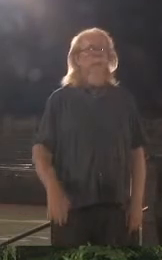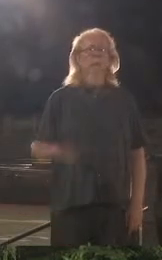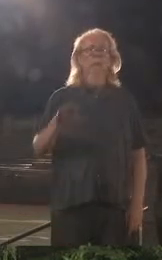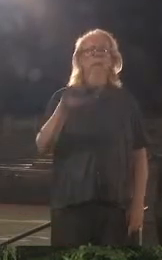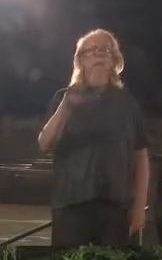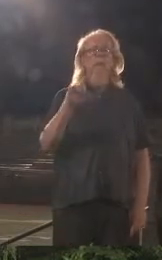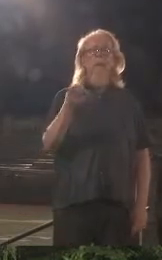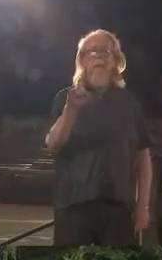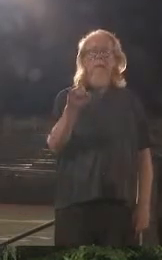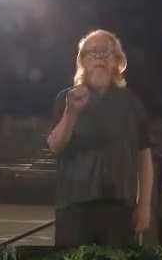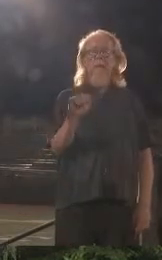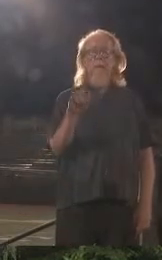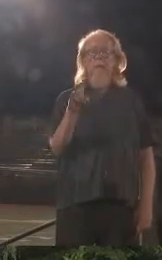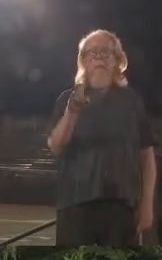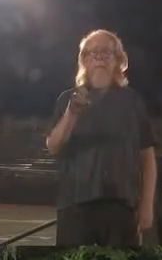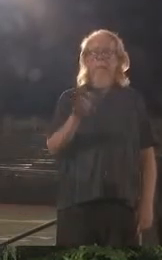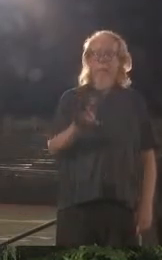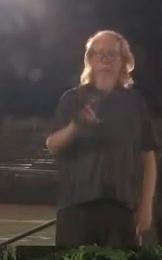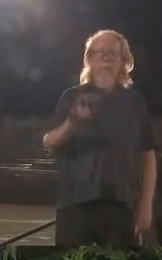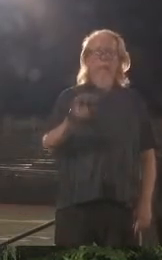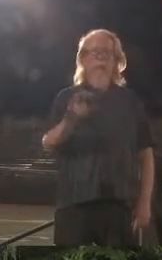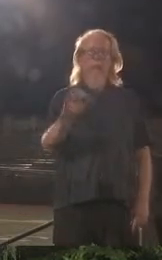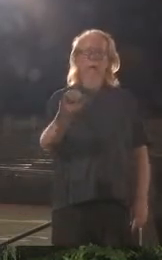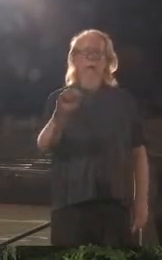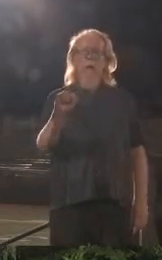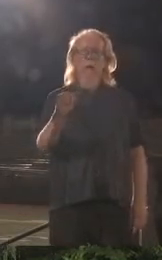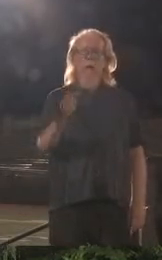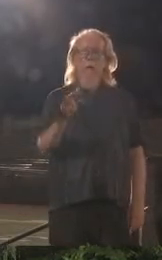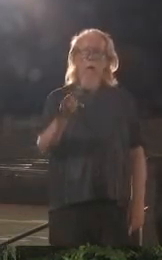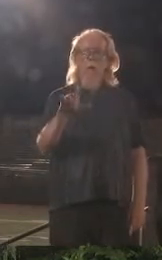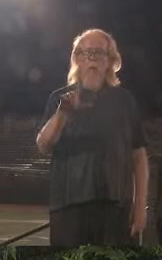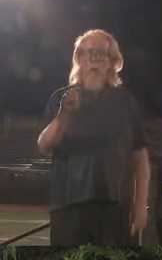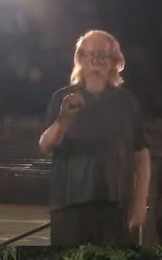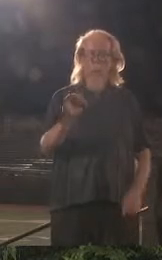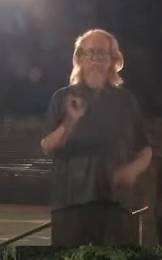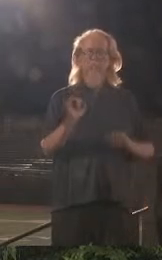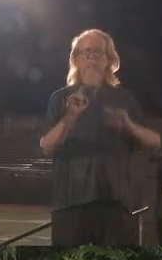Fabian Xavier Angulo will be attending Palo Alto College.